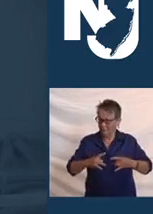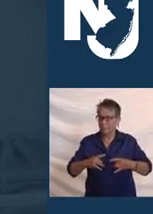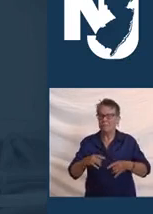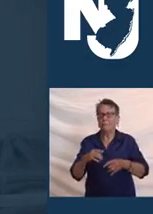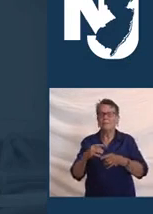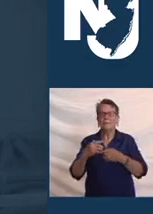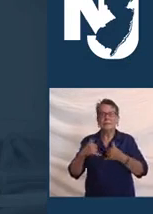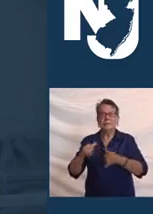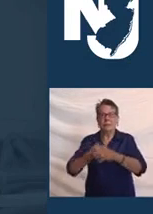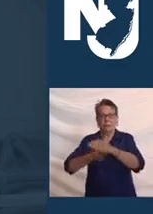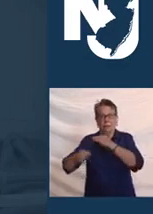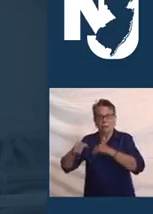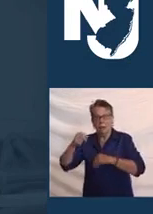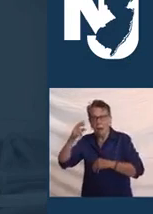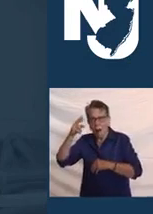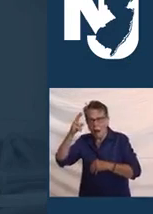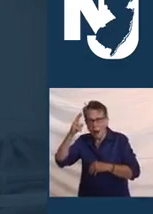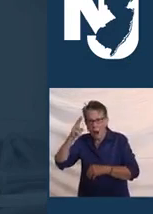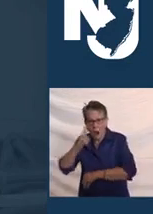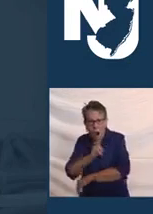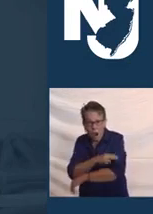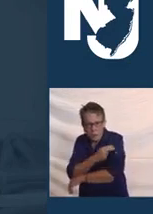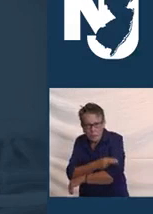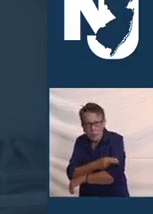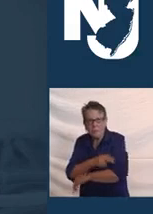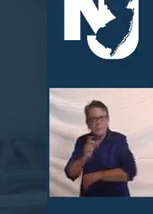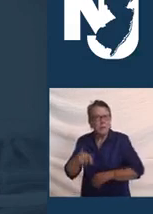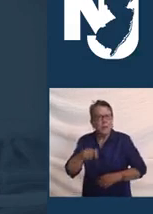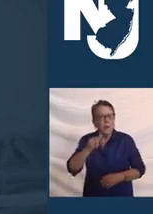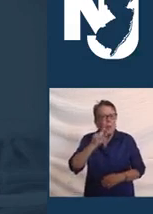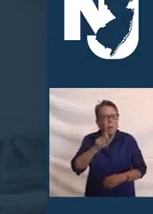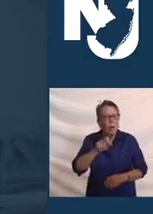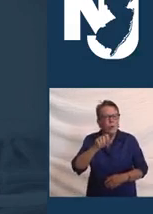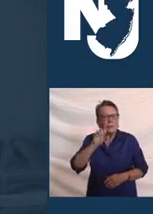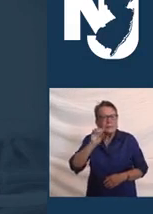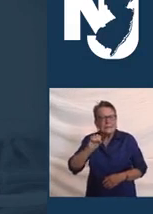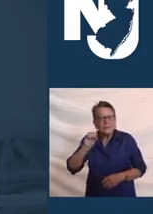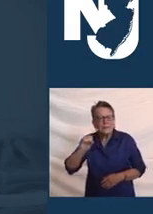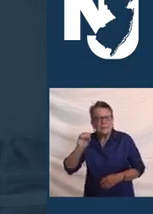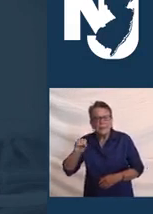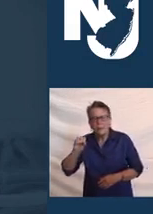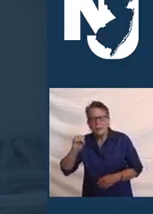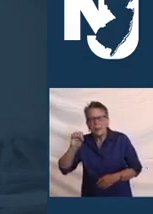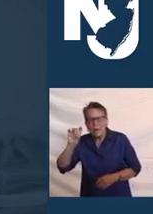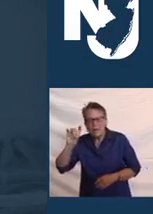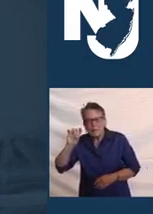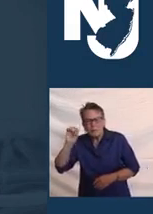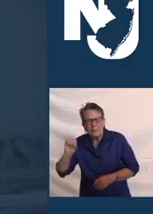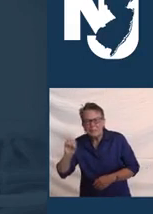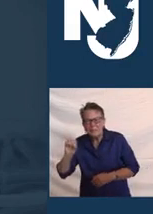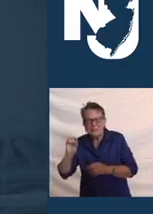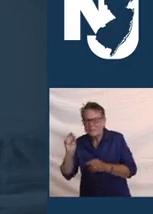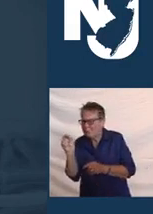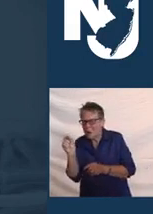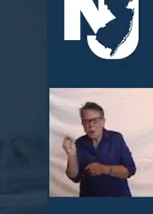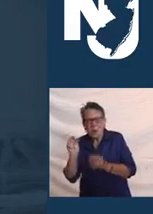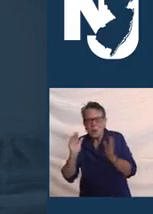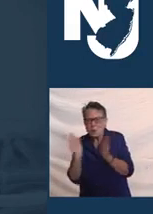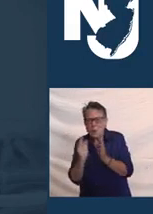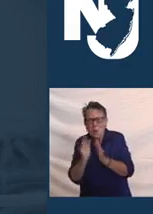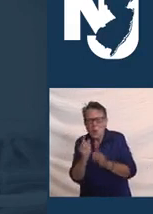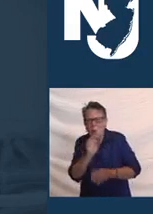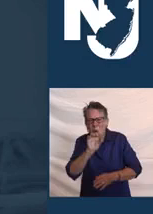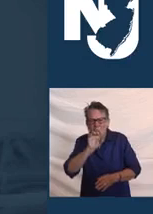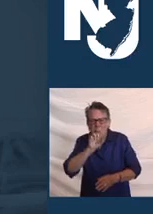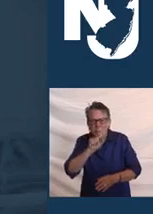0.008%. And there have been 111 COVID-related deaths in total among fully vaccinated New